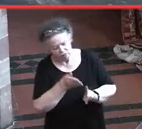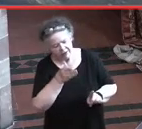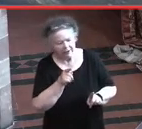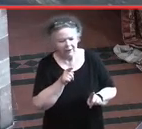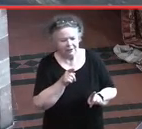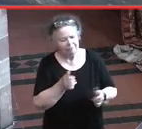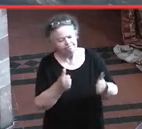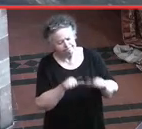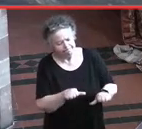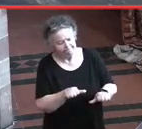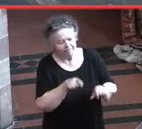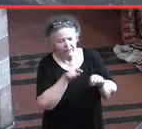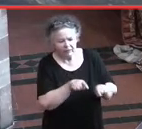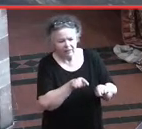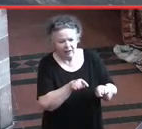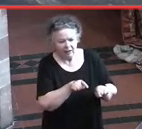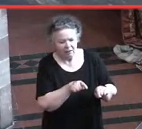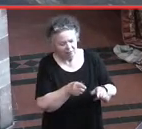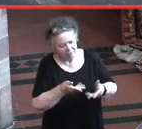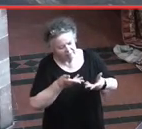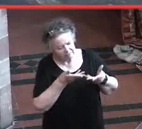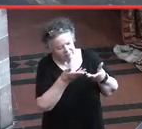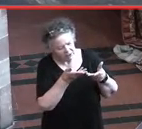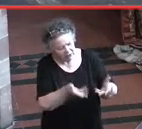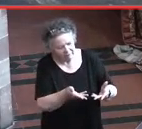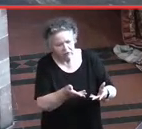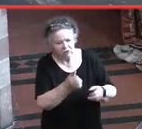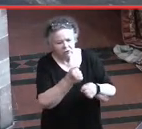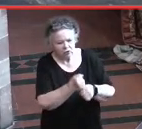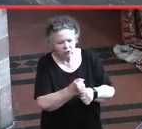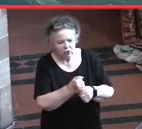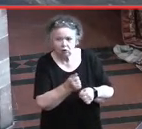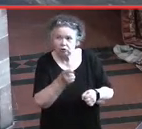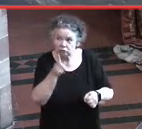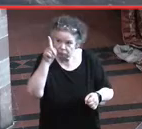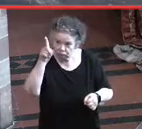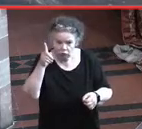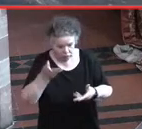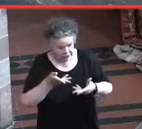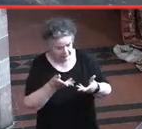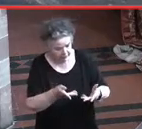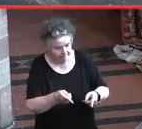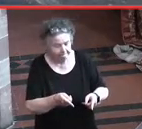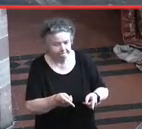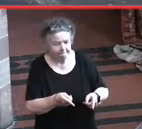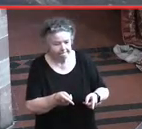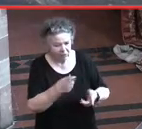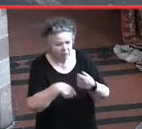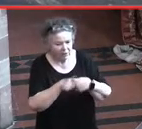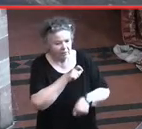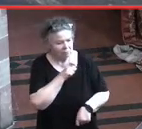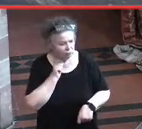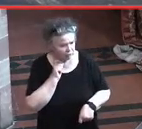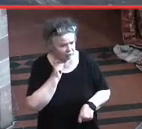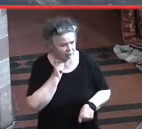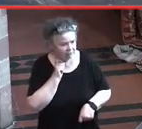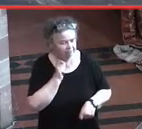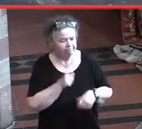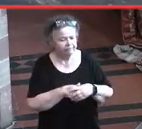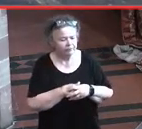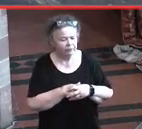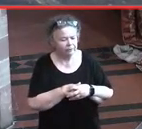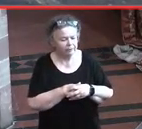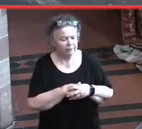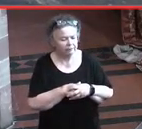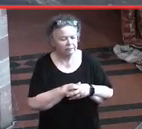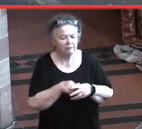confirmed that they have been given to the Church by God as ministers. In ordination, the